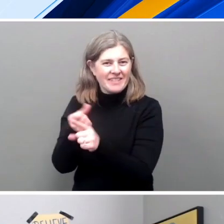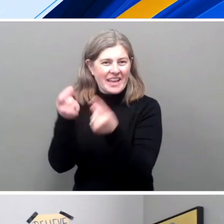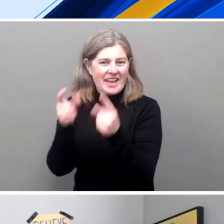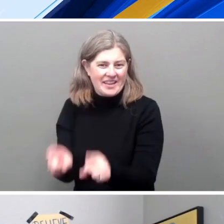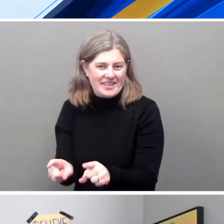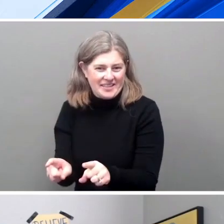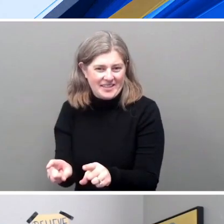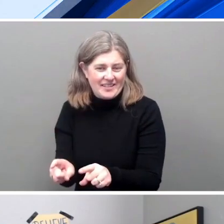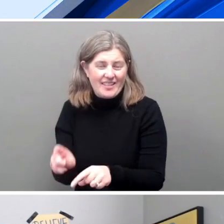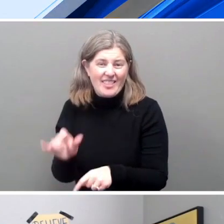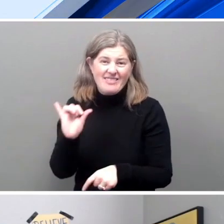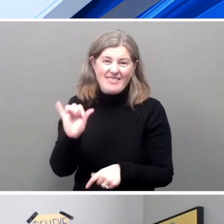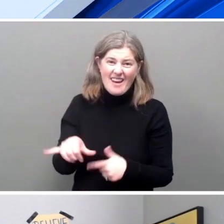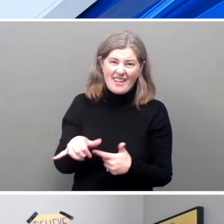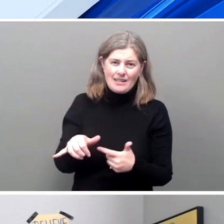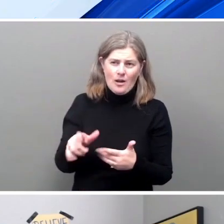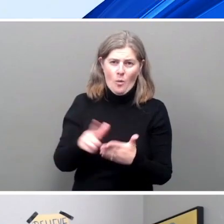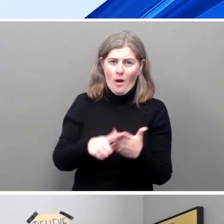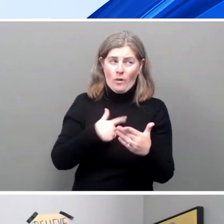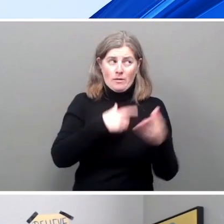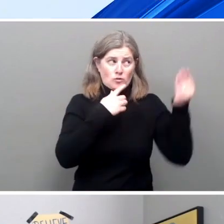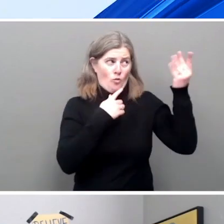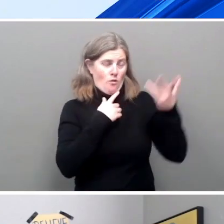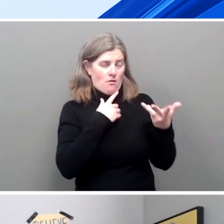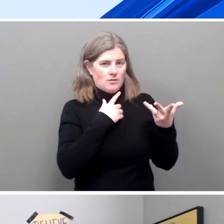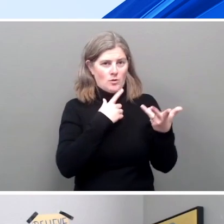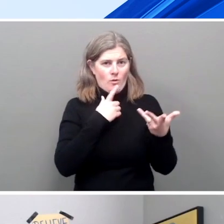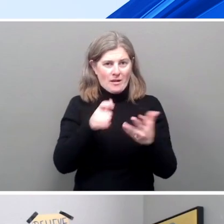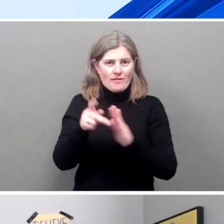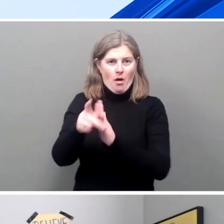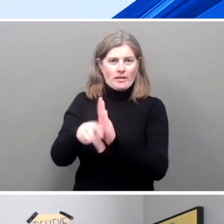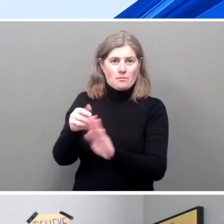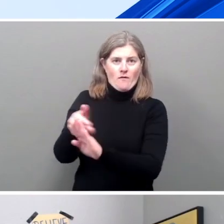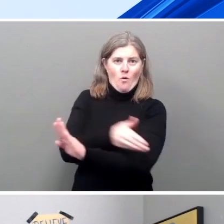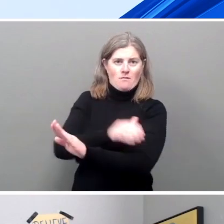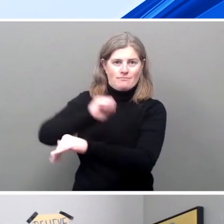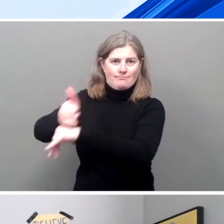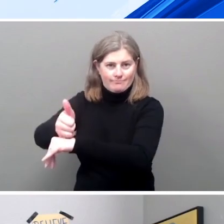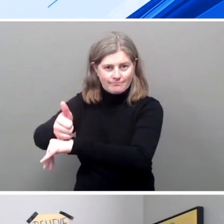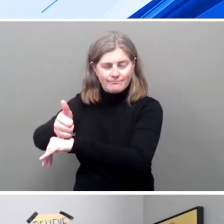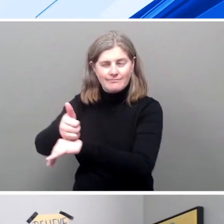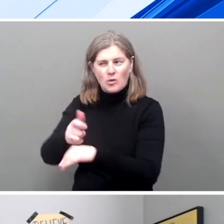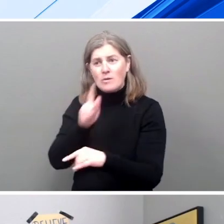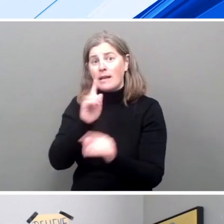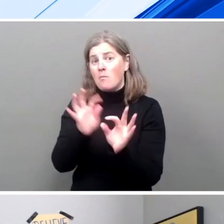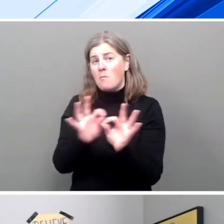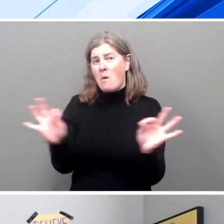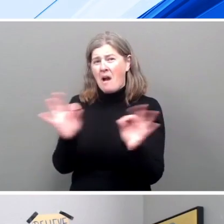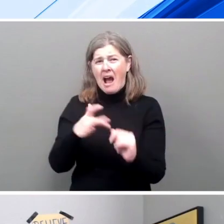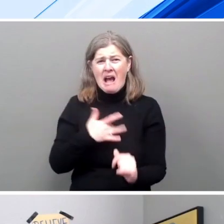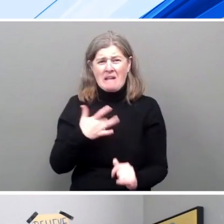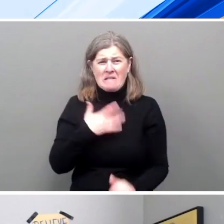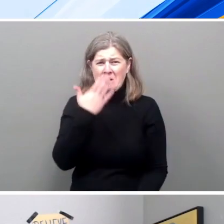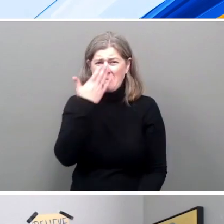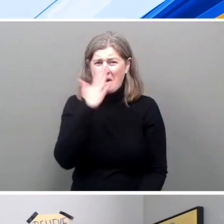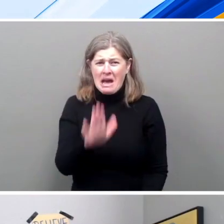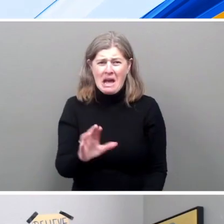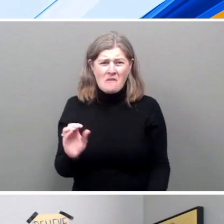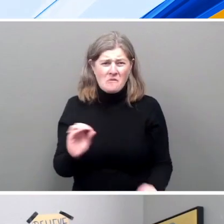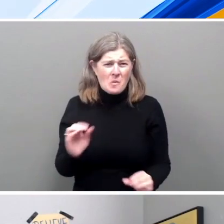So that, at least that's what we've been told. So I think it's a really important question. I feel badly I don't have a better